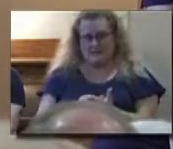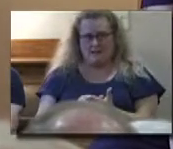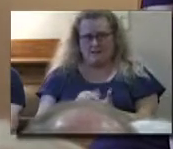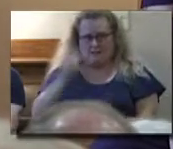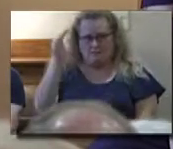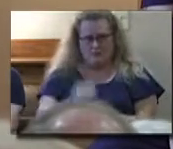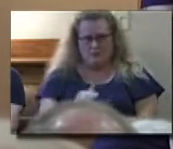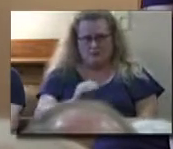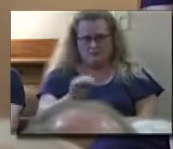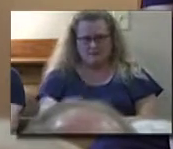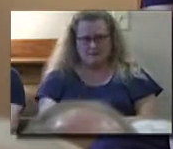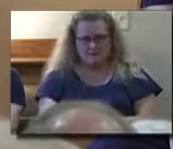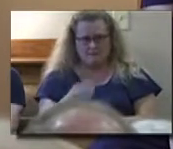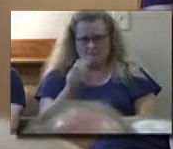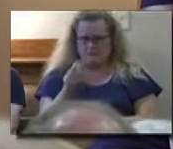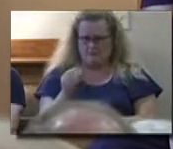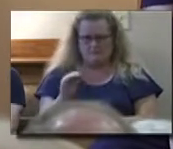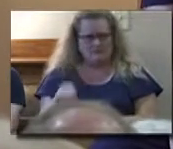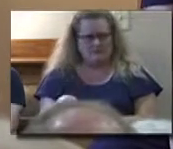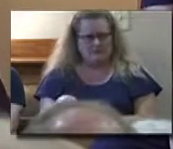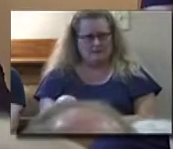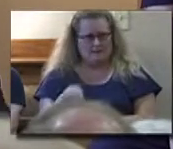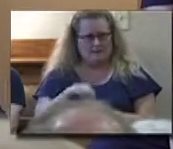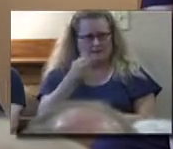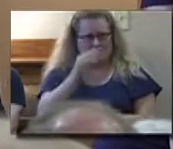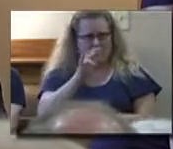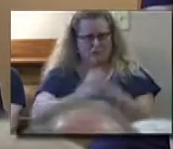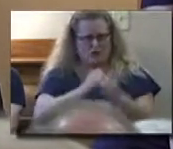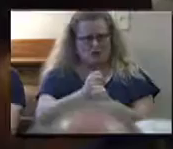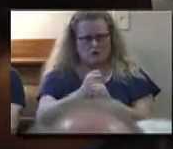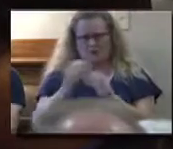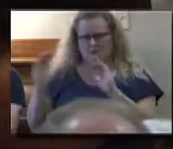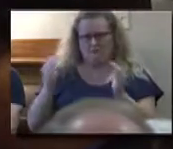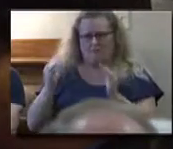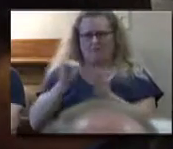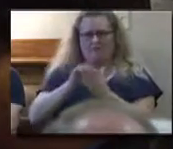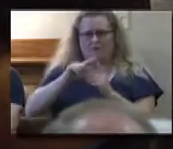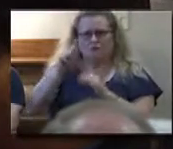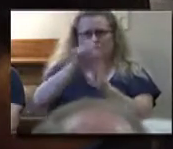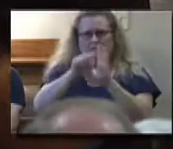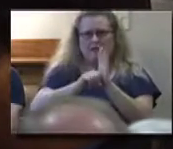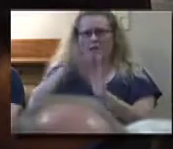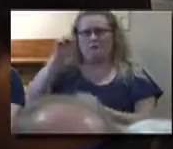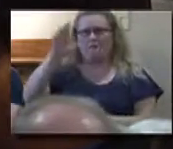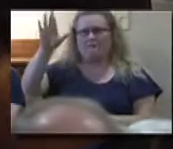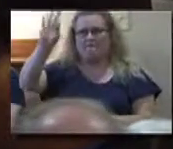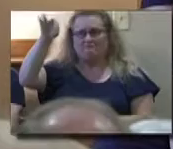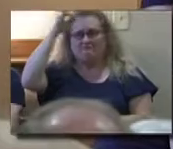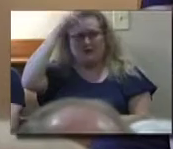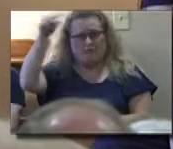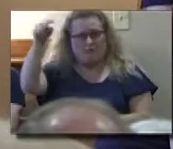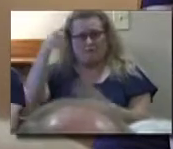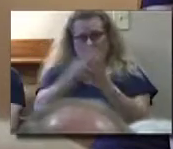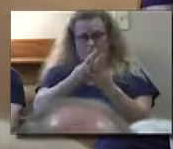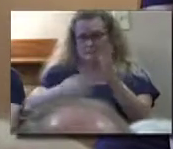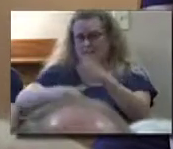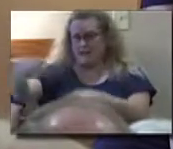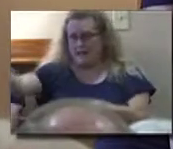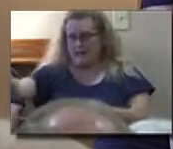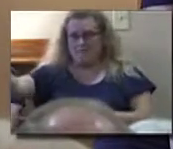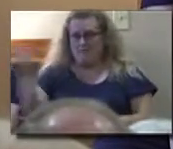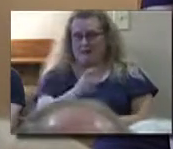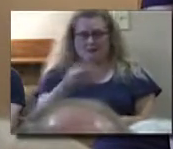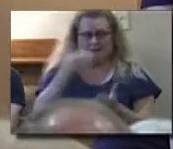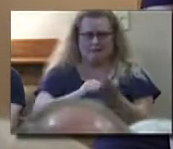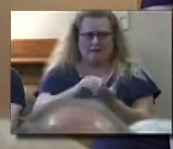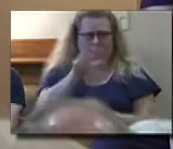It's 17 years. Compare that with the state or the federal, which is 38, 40%. And if you look